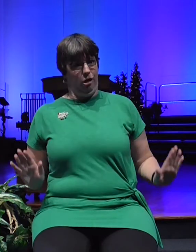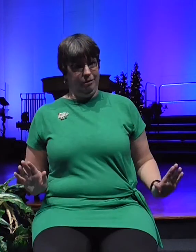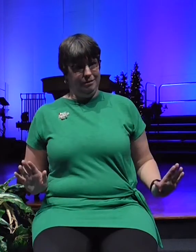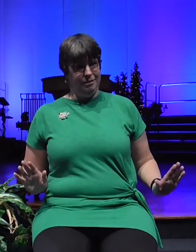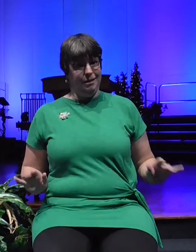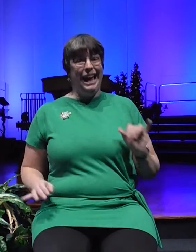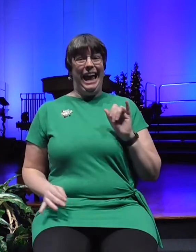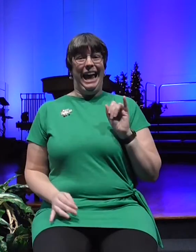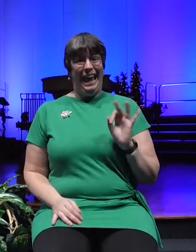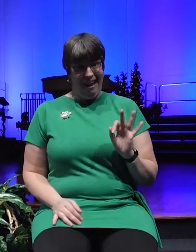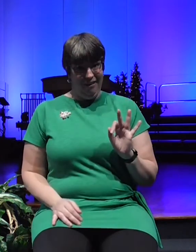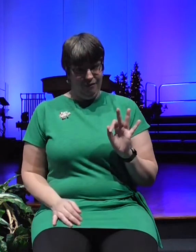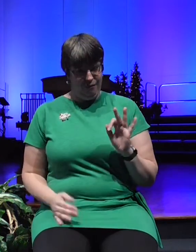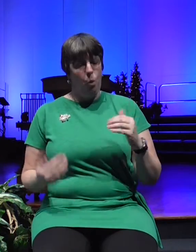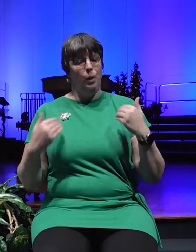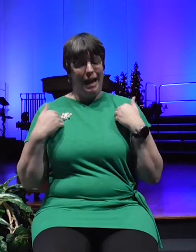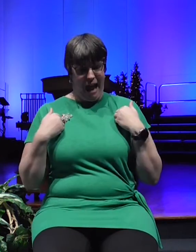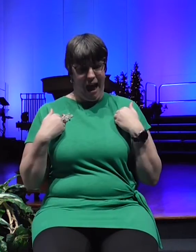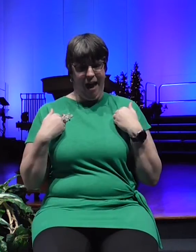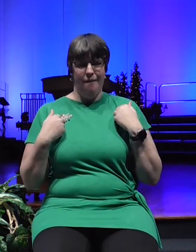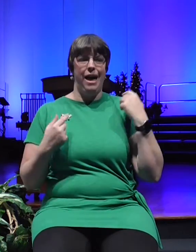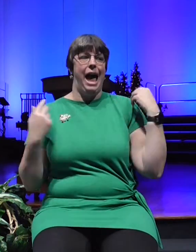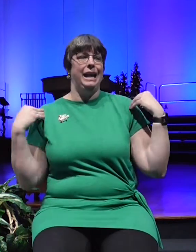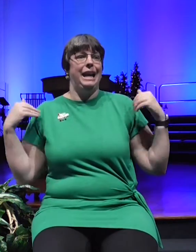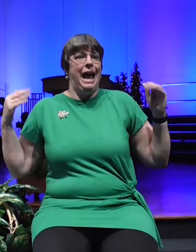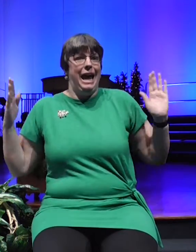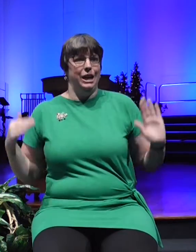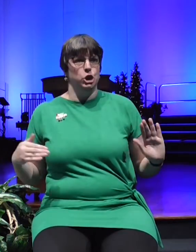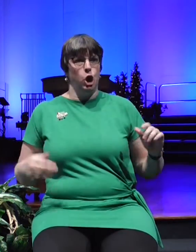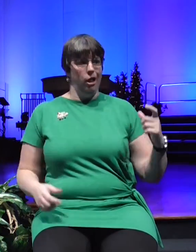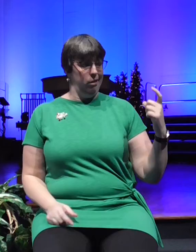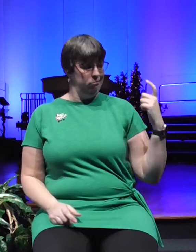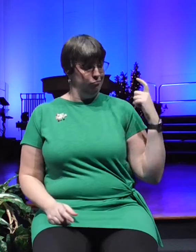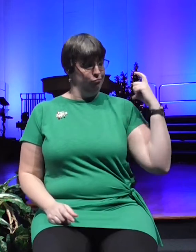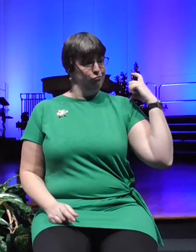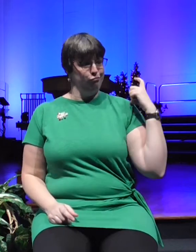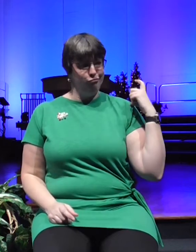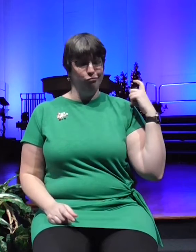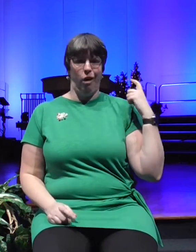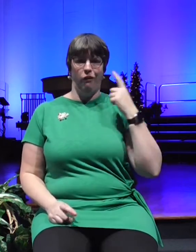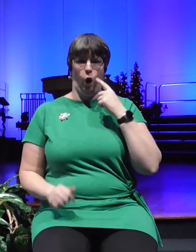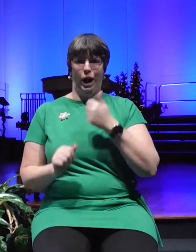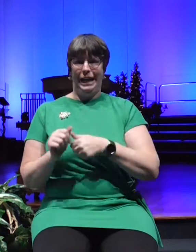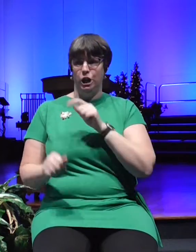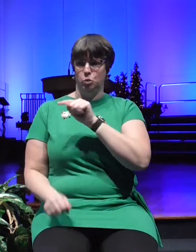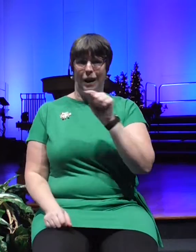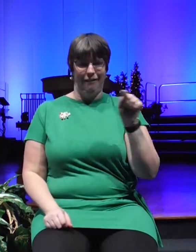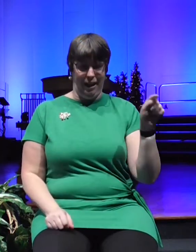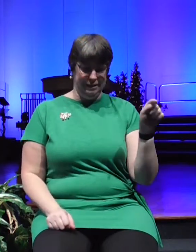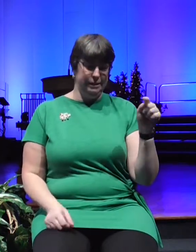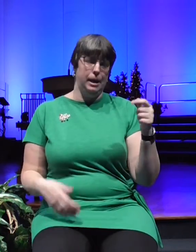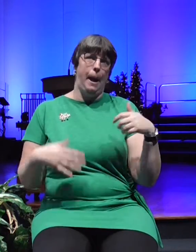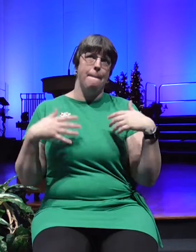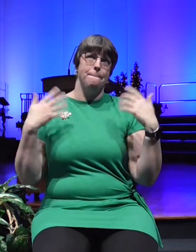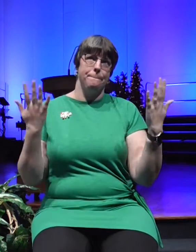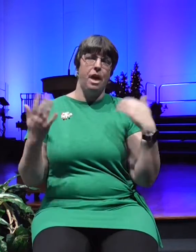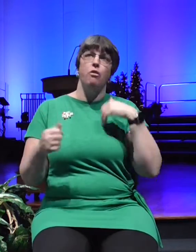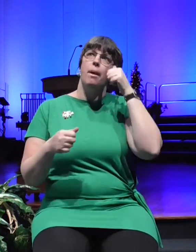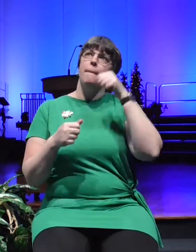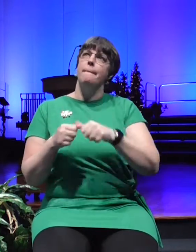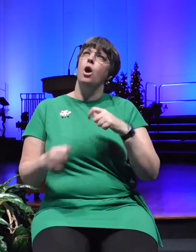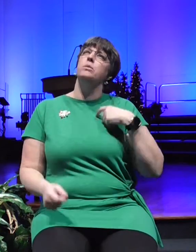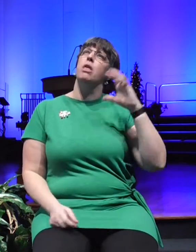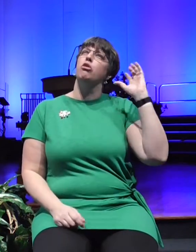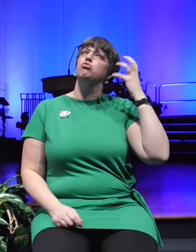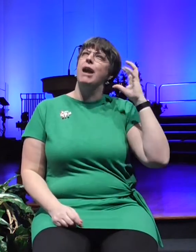if there are Clarence odd bodies assigned to each one of us or not. I remember having a radio show in Arizona, and I interviewed